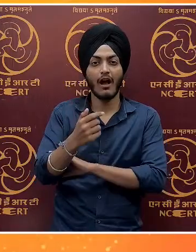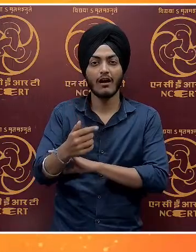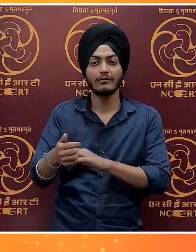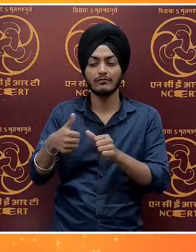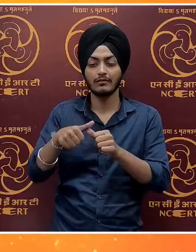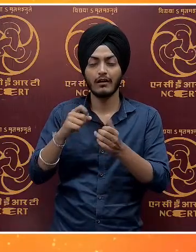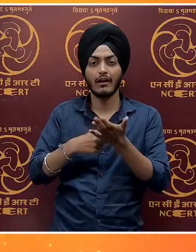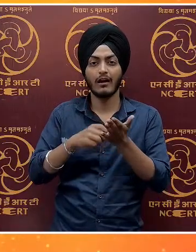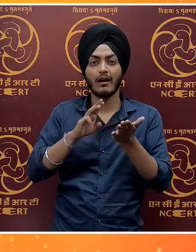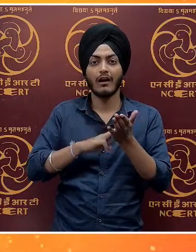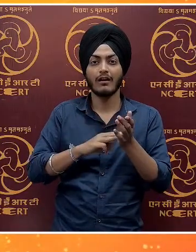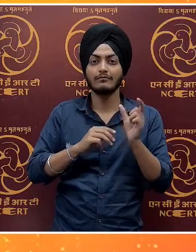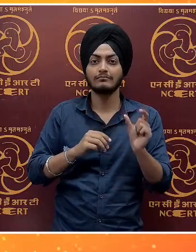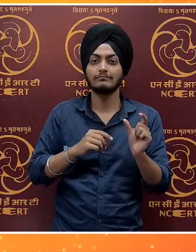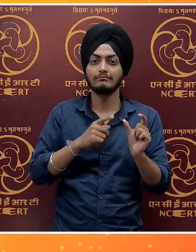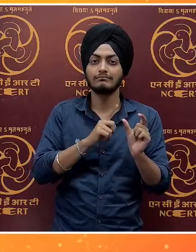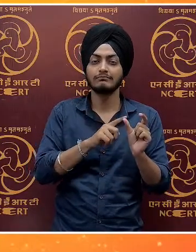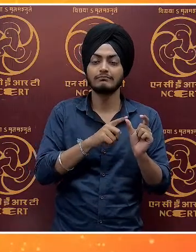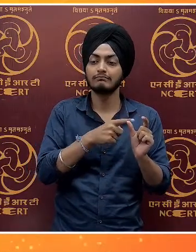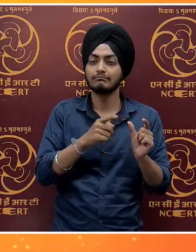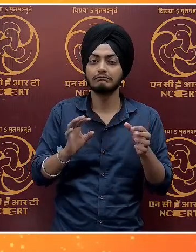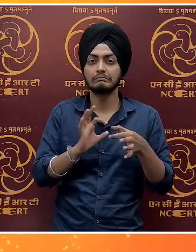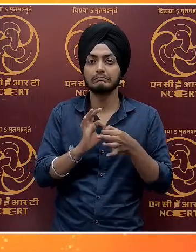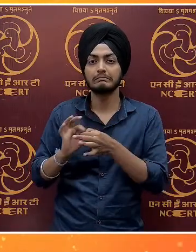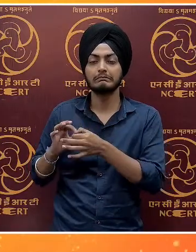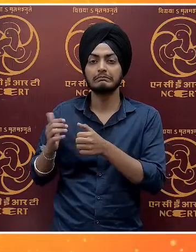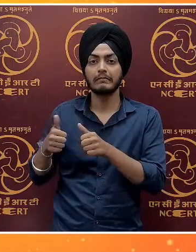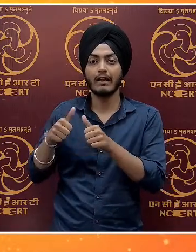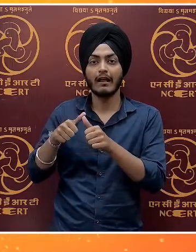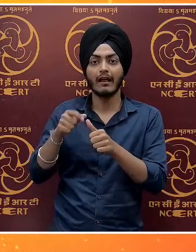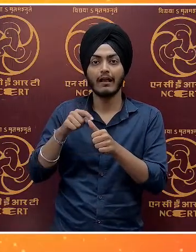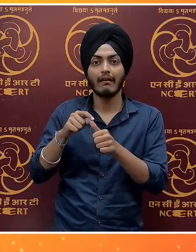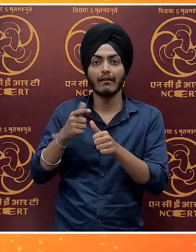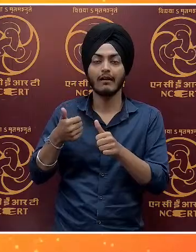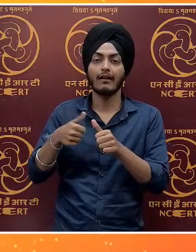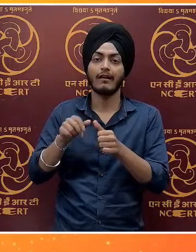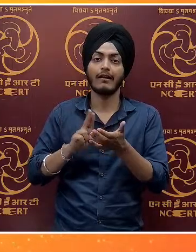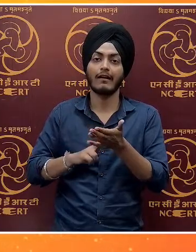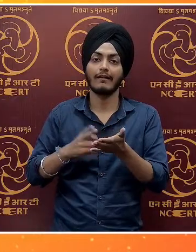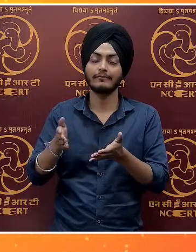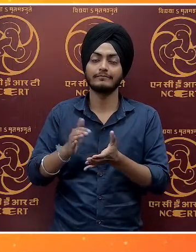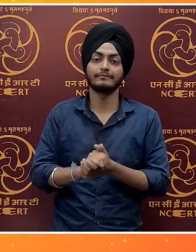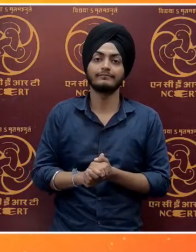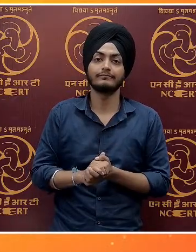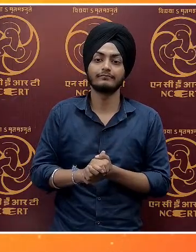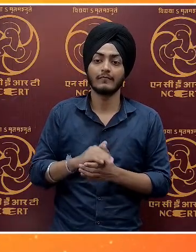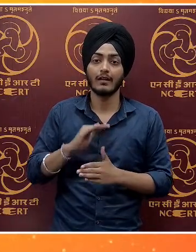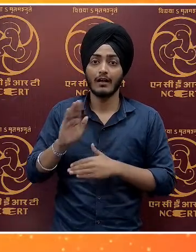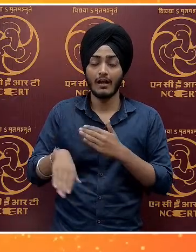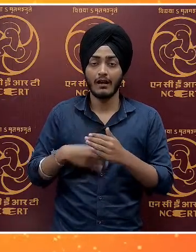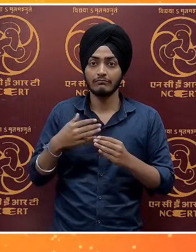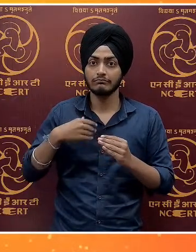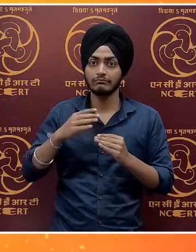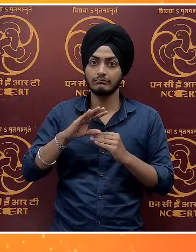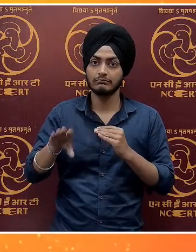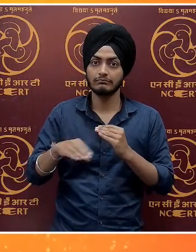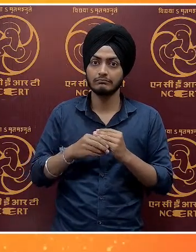many I got right. I think all of them are correct. Let's submit the answers.